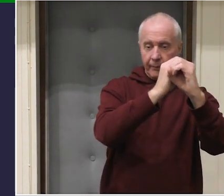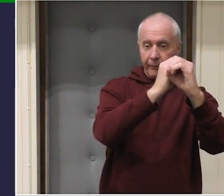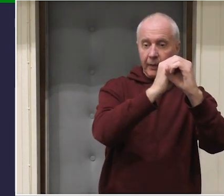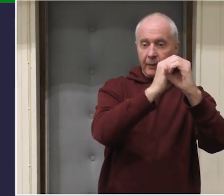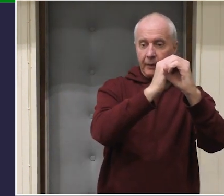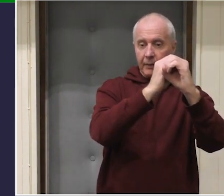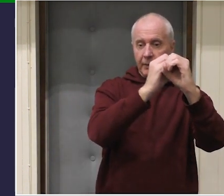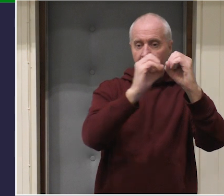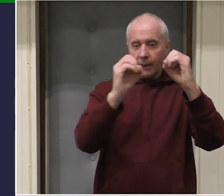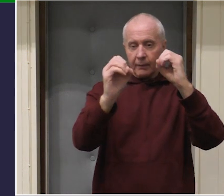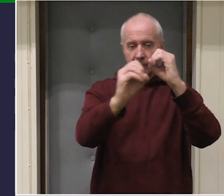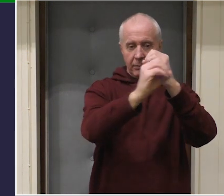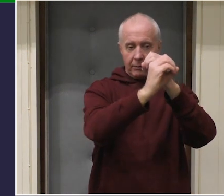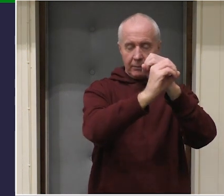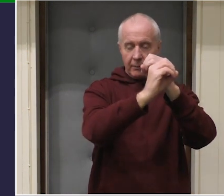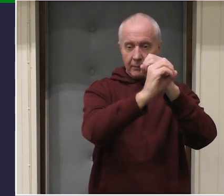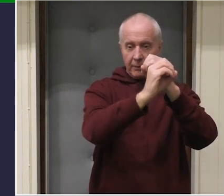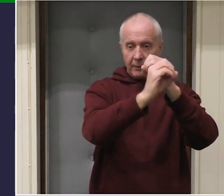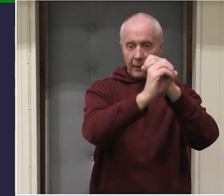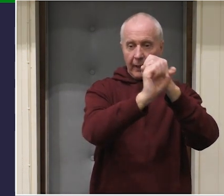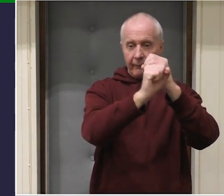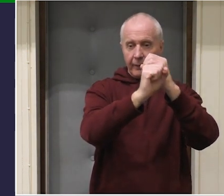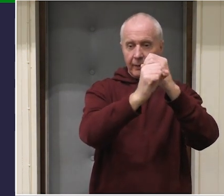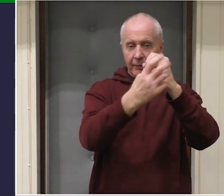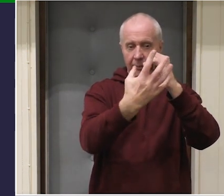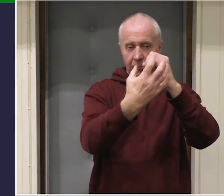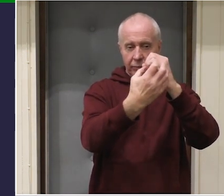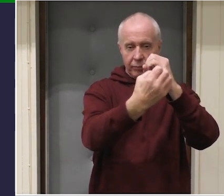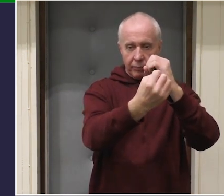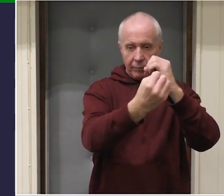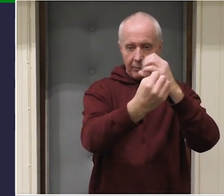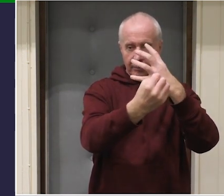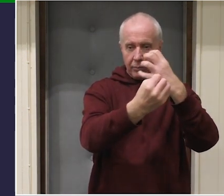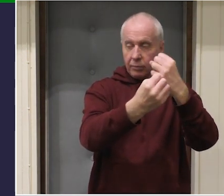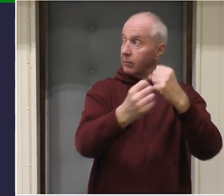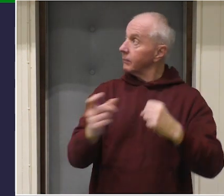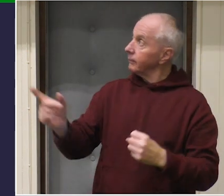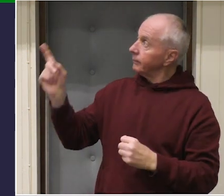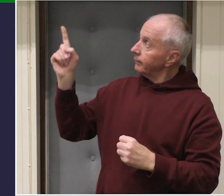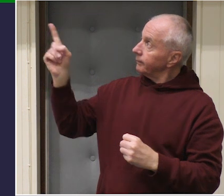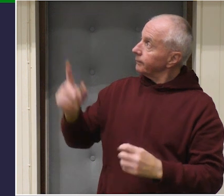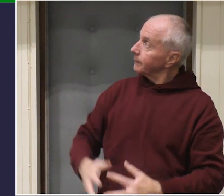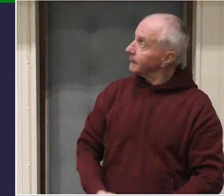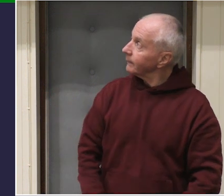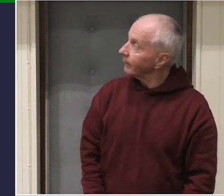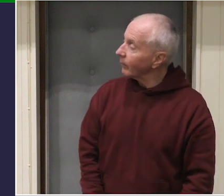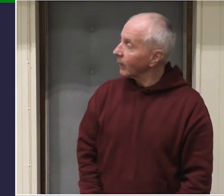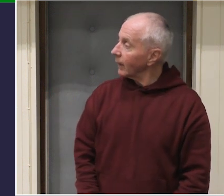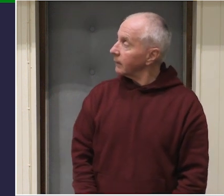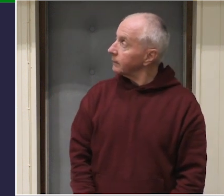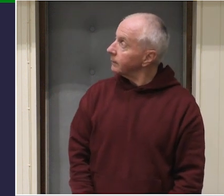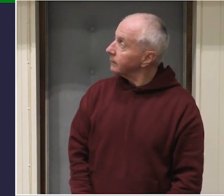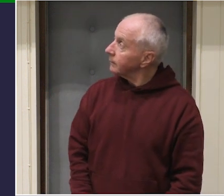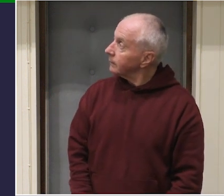the cool star goes behind the hot star, and we have a shallower dip that looks like that, or that. And I can